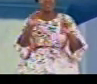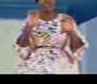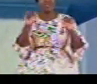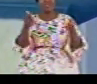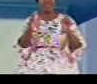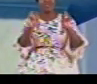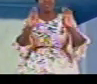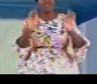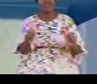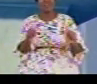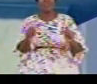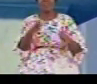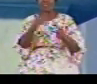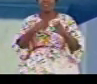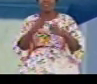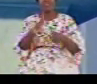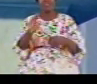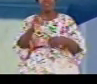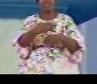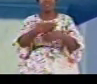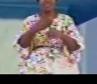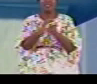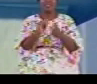womb again." Do you know?